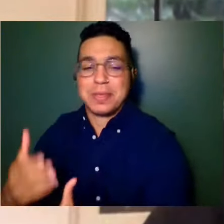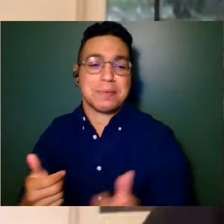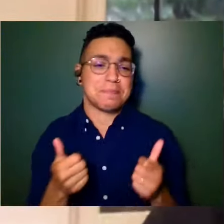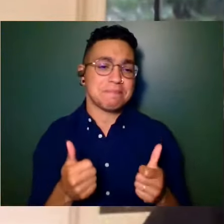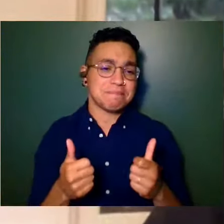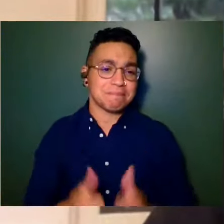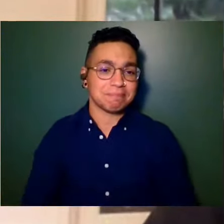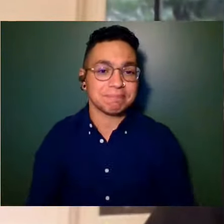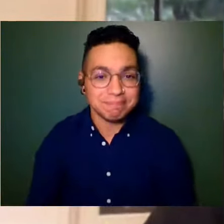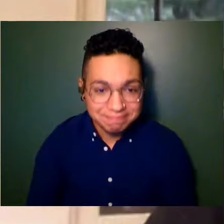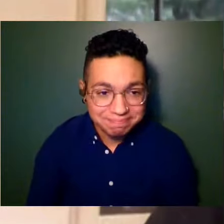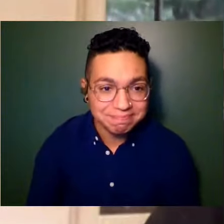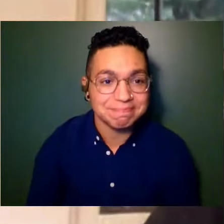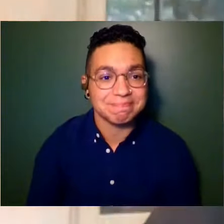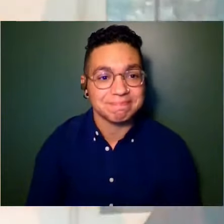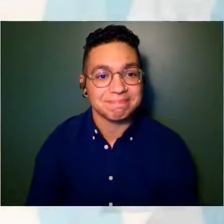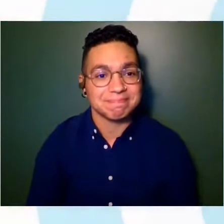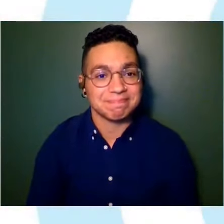Thank you.